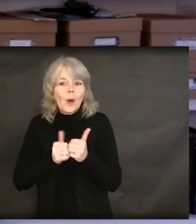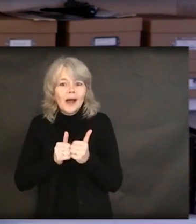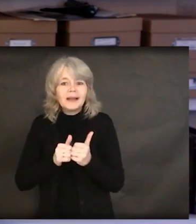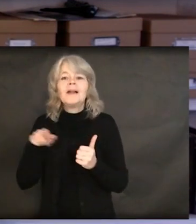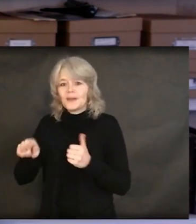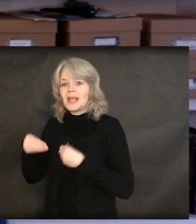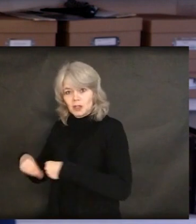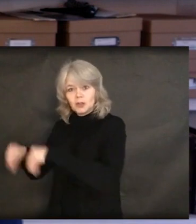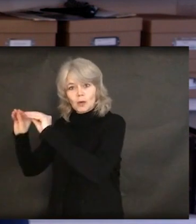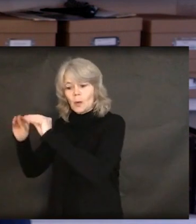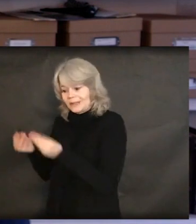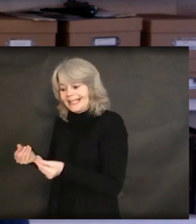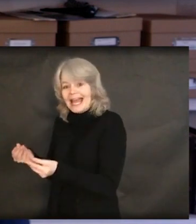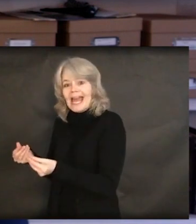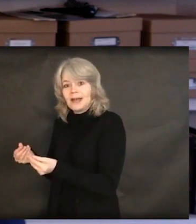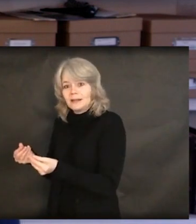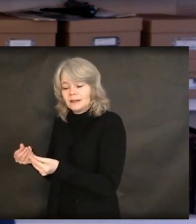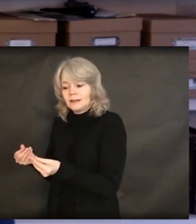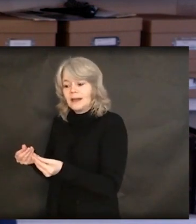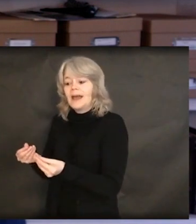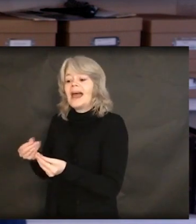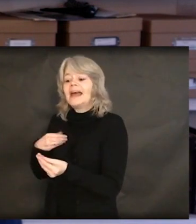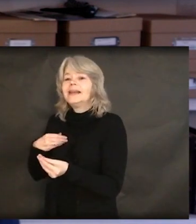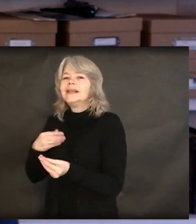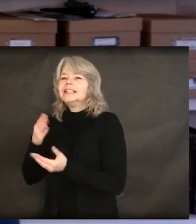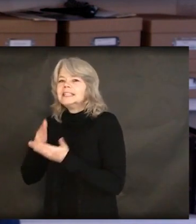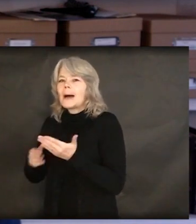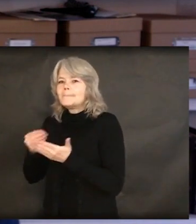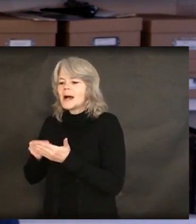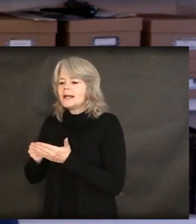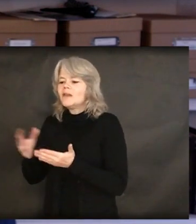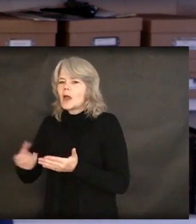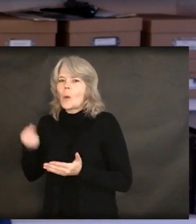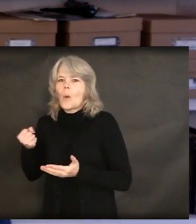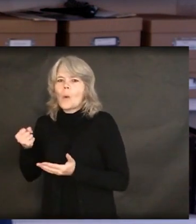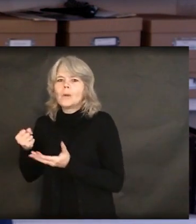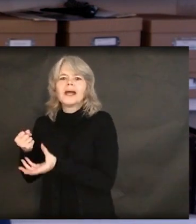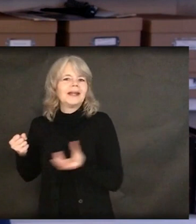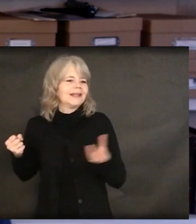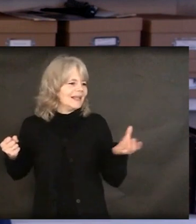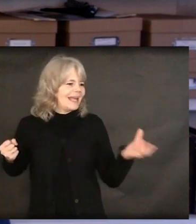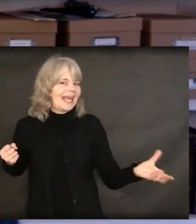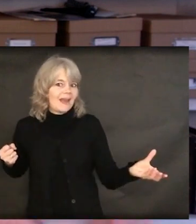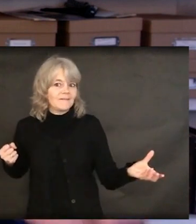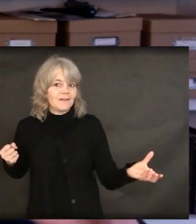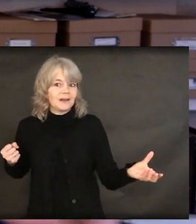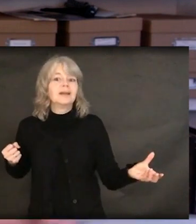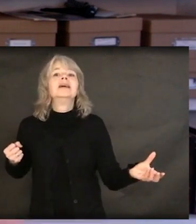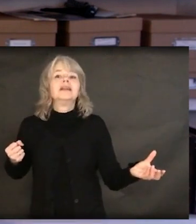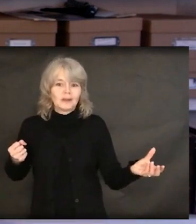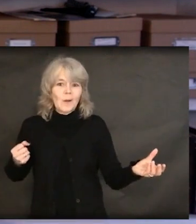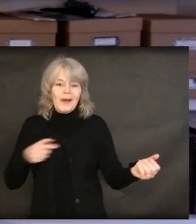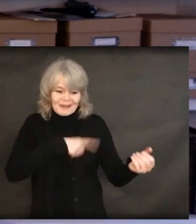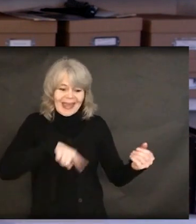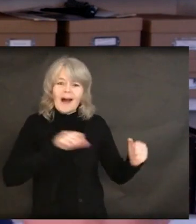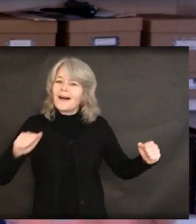hold back the proceeds of some land they sold, and everything changes. As soon as this community started